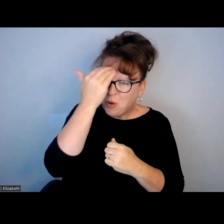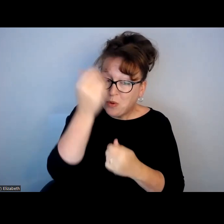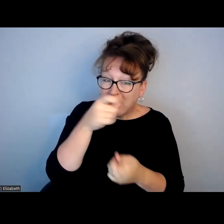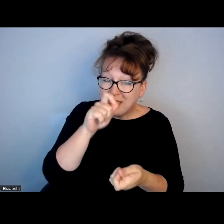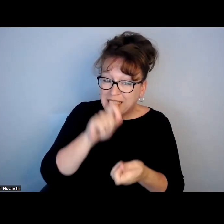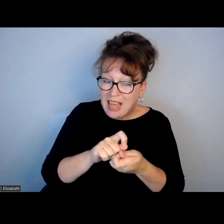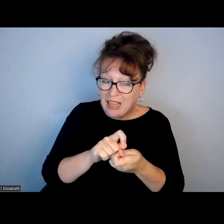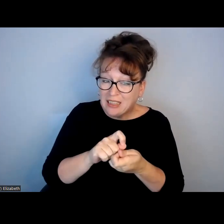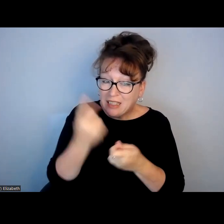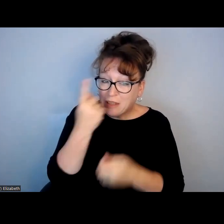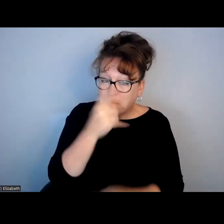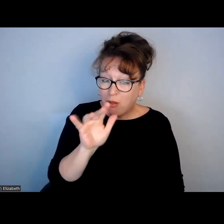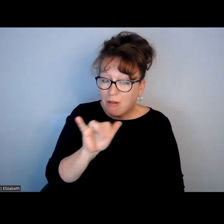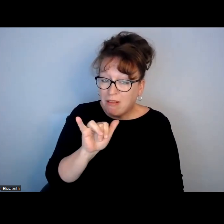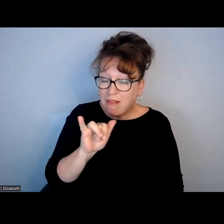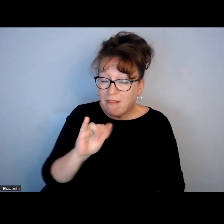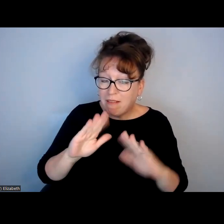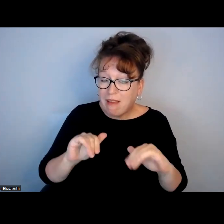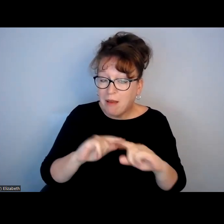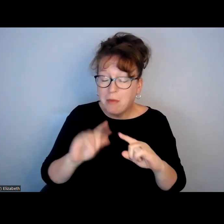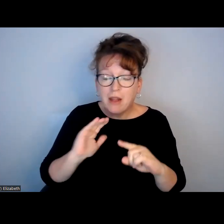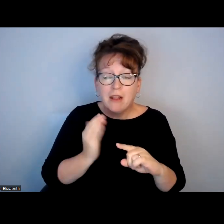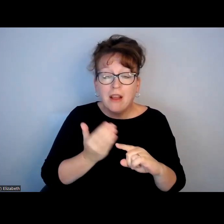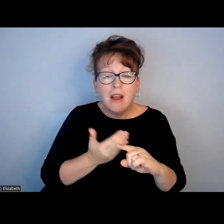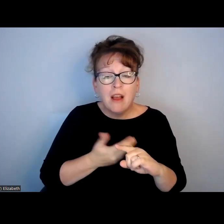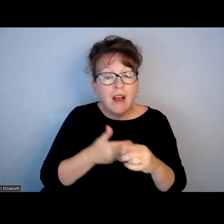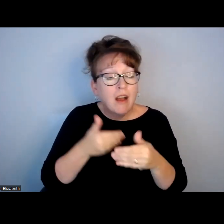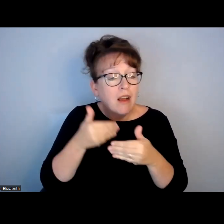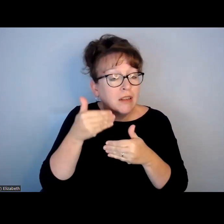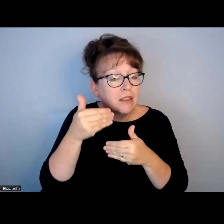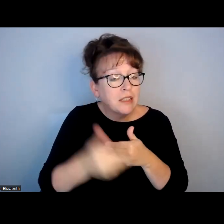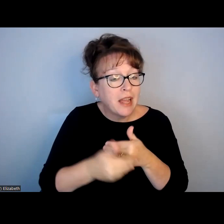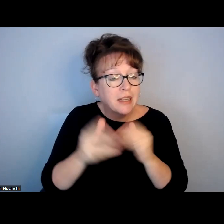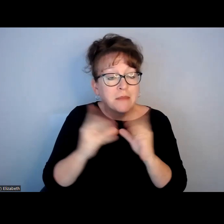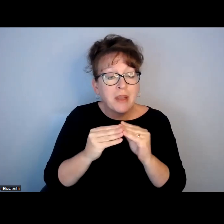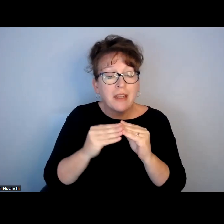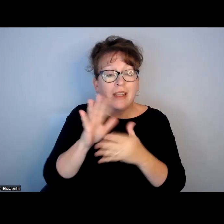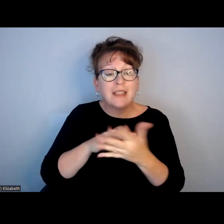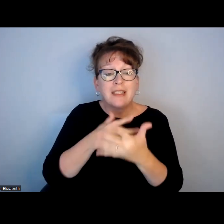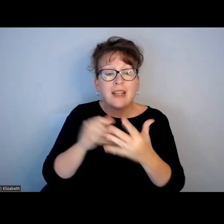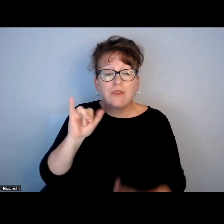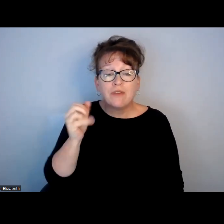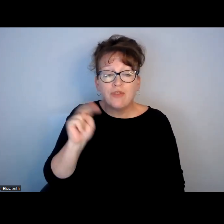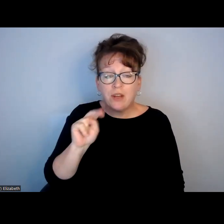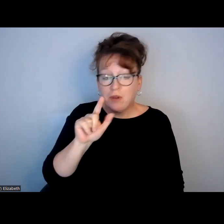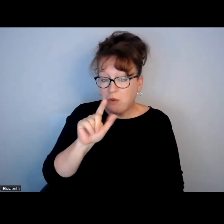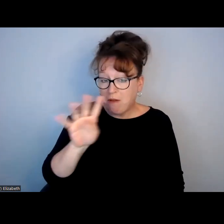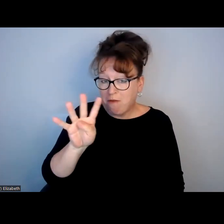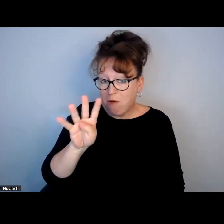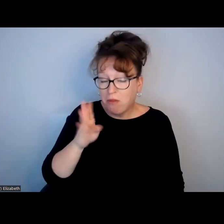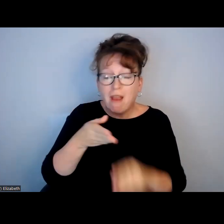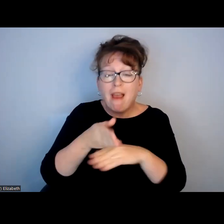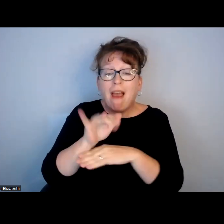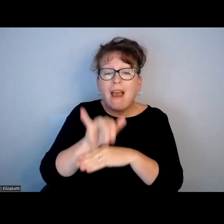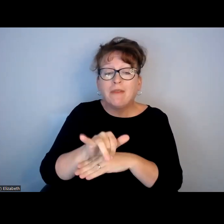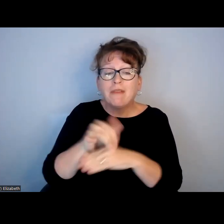to take yet, but our next commission meeting is scheduled for January 24th. Immediately following that, I would like to develop